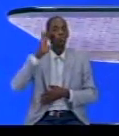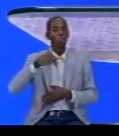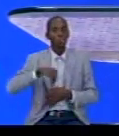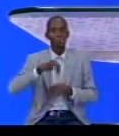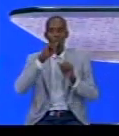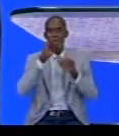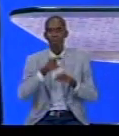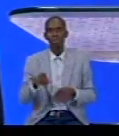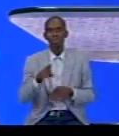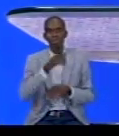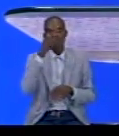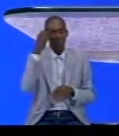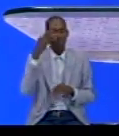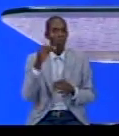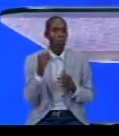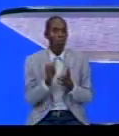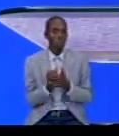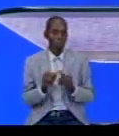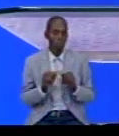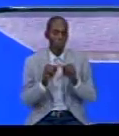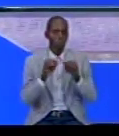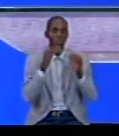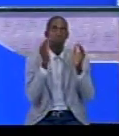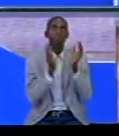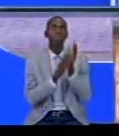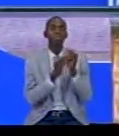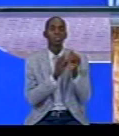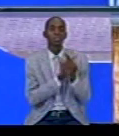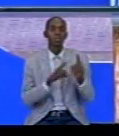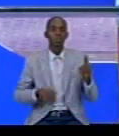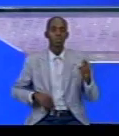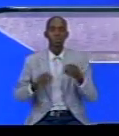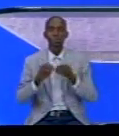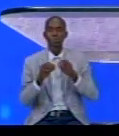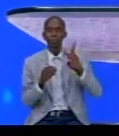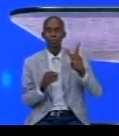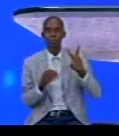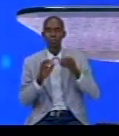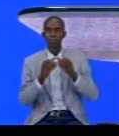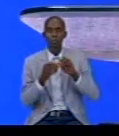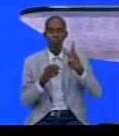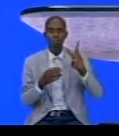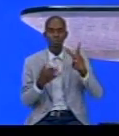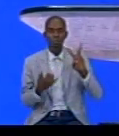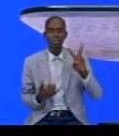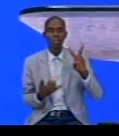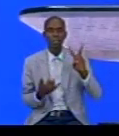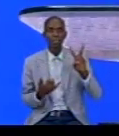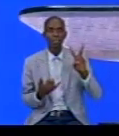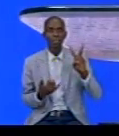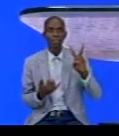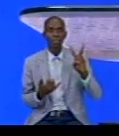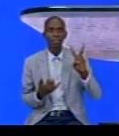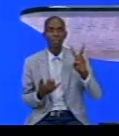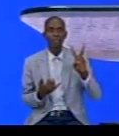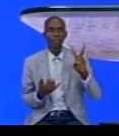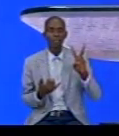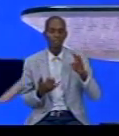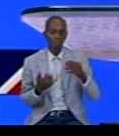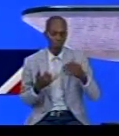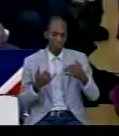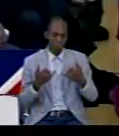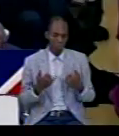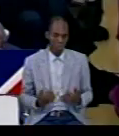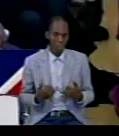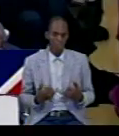that. Perpetually, we're praising the Lord. Look at number two here. Number two here of its present